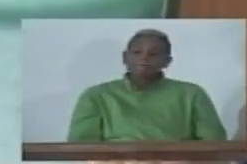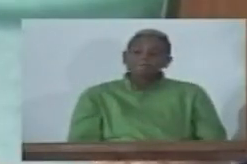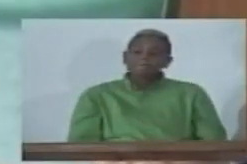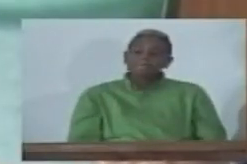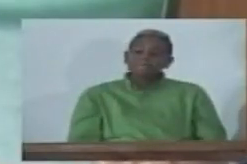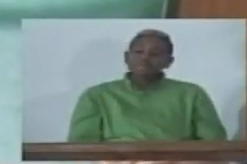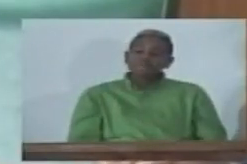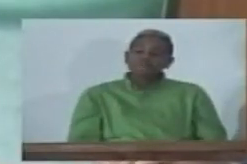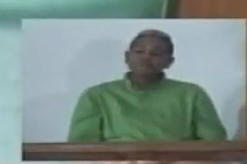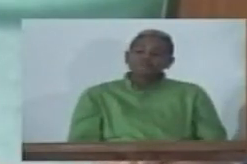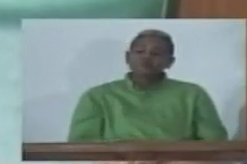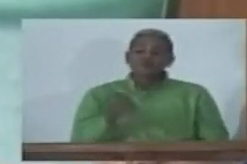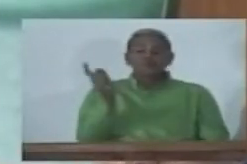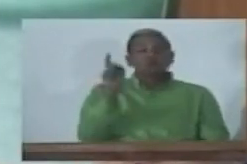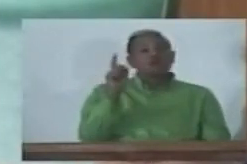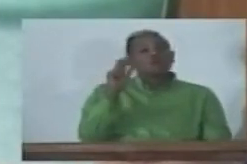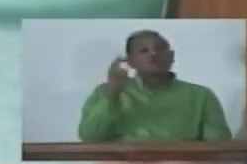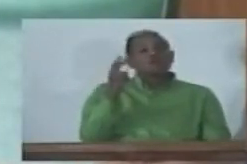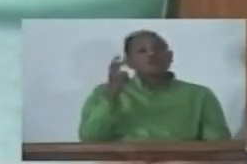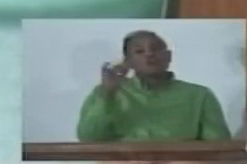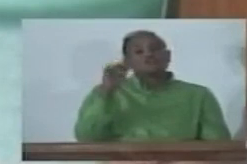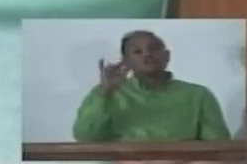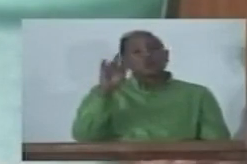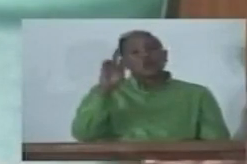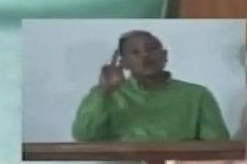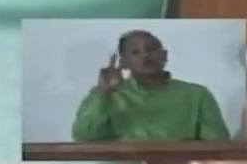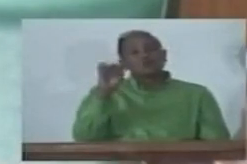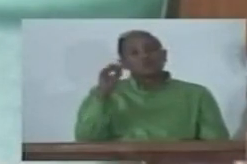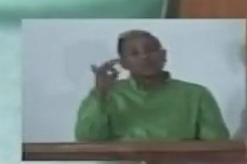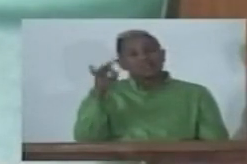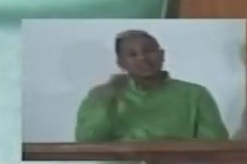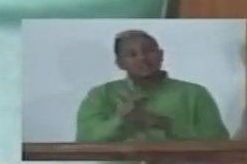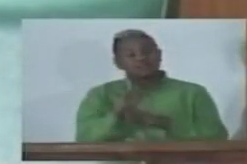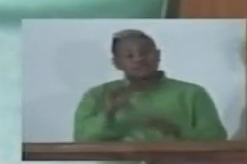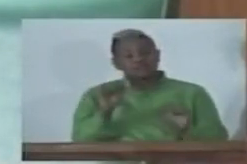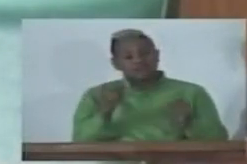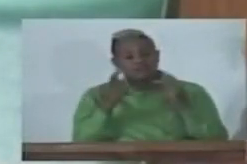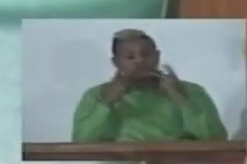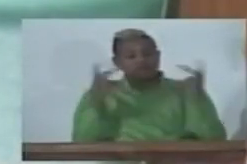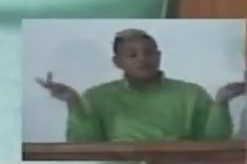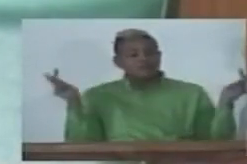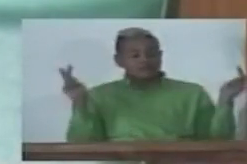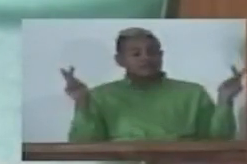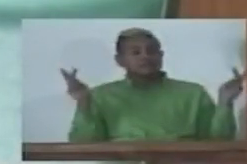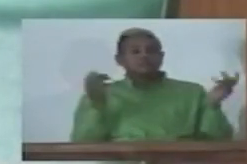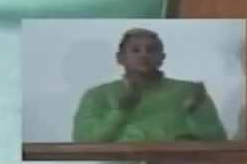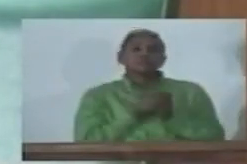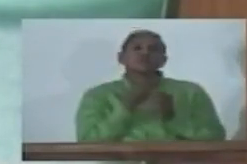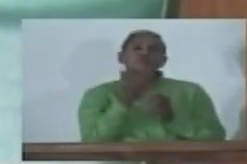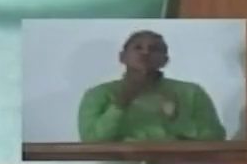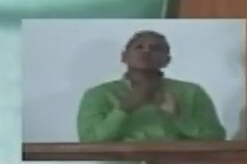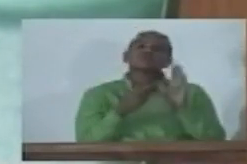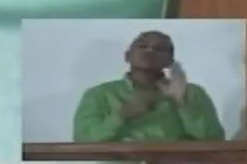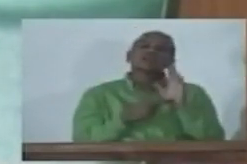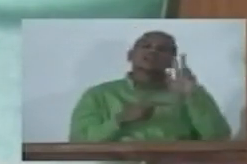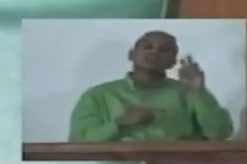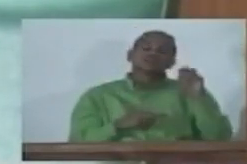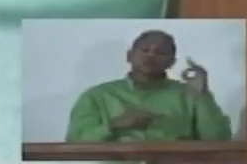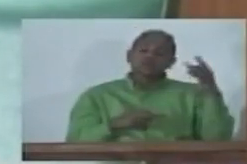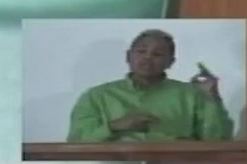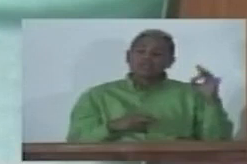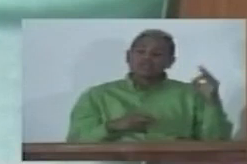And whereas on the 3rd day of July 2018, the Minister made the Public Procurement Regulations